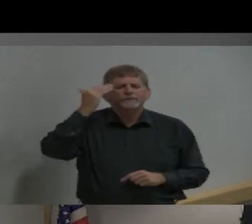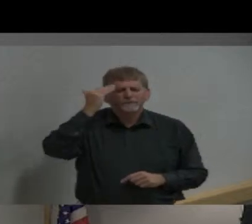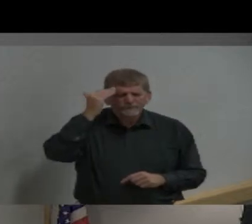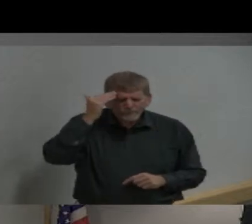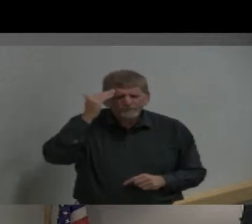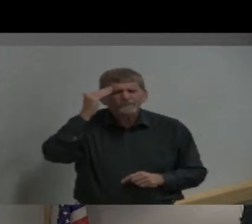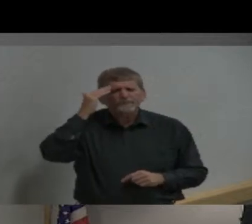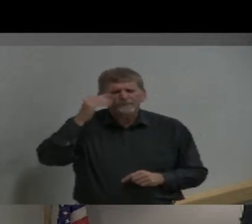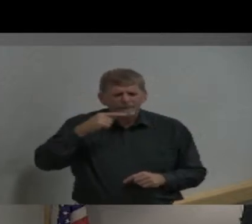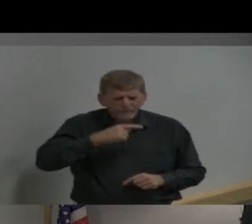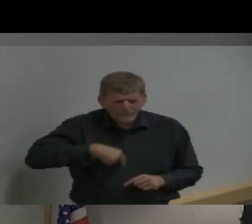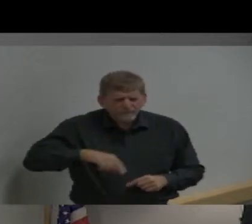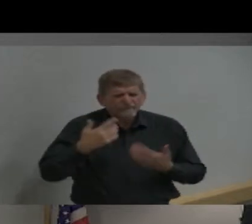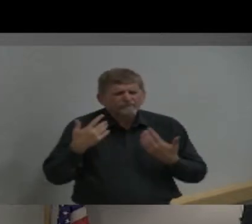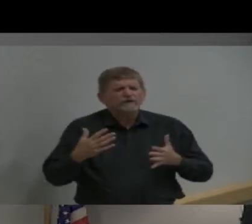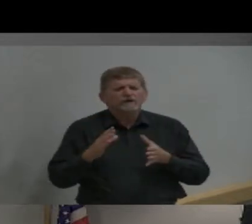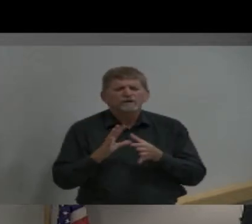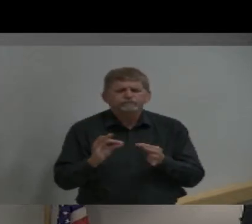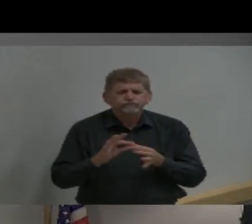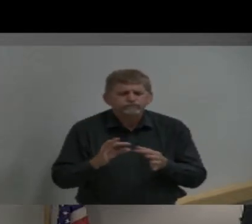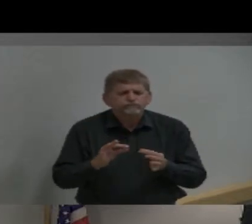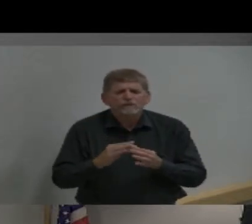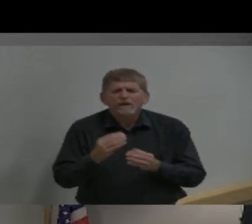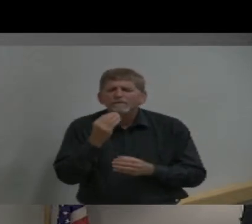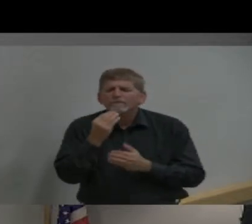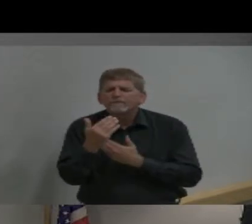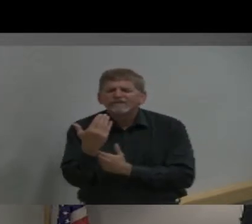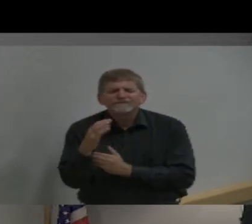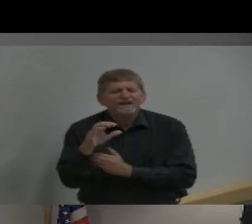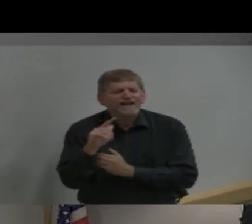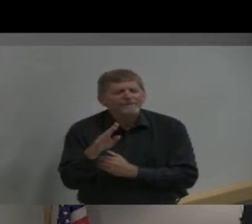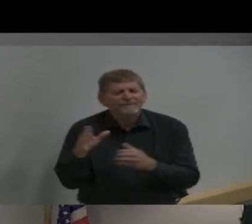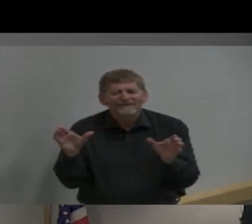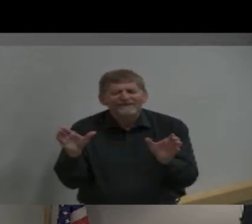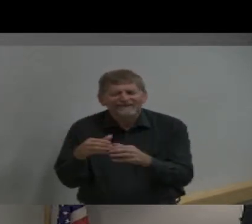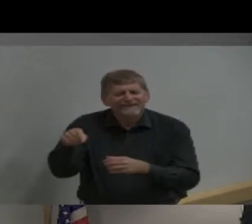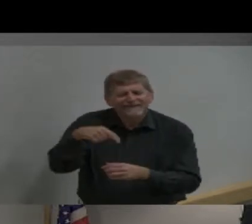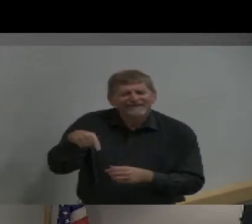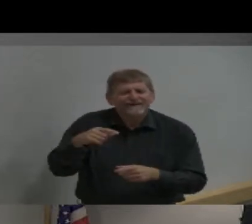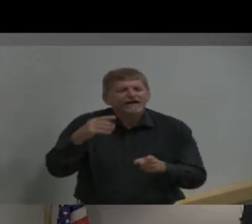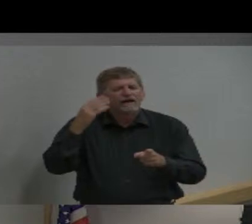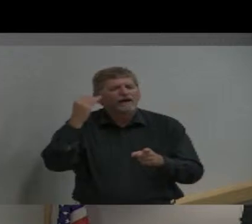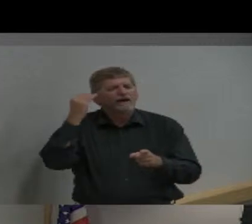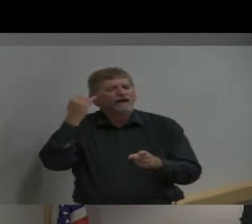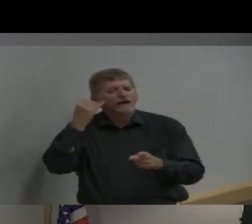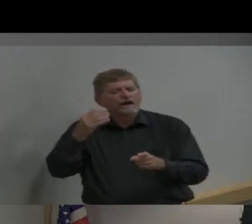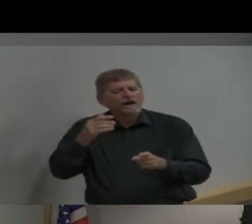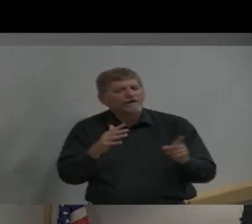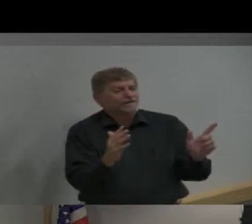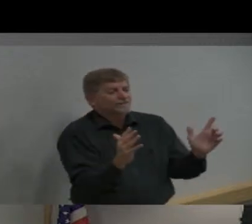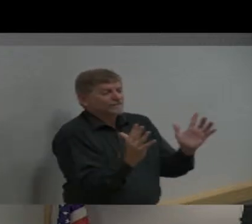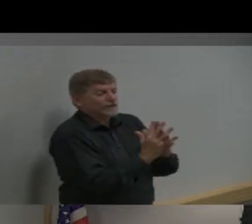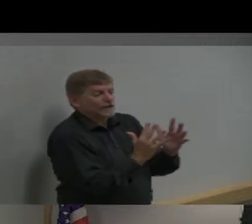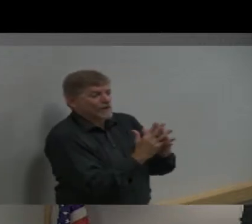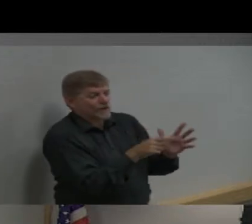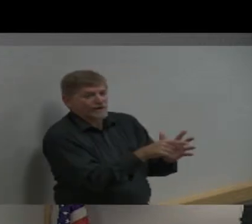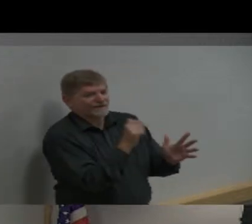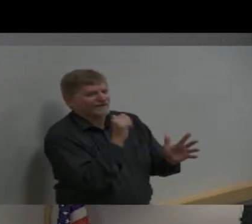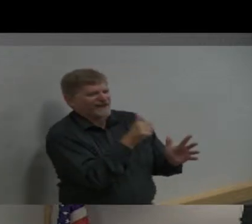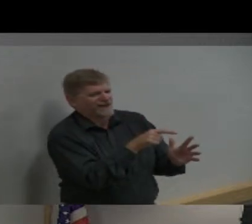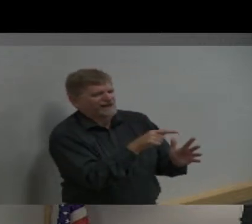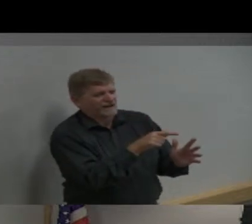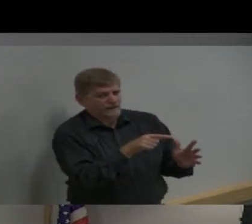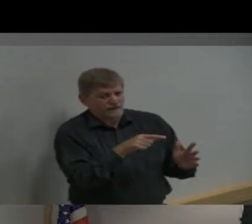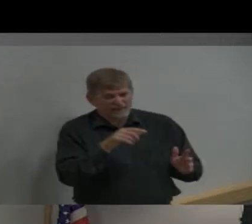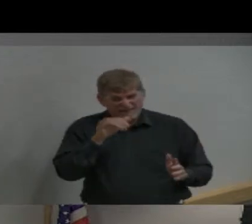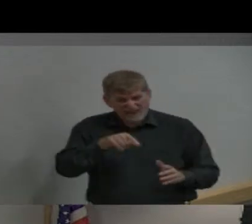Club that actually was happening also on a non-football game day. Are you seeing any of that influence, even though the percentage